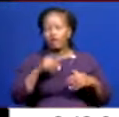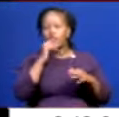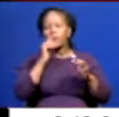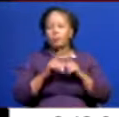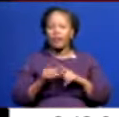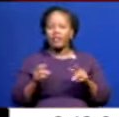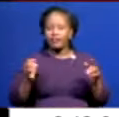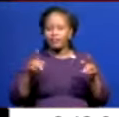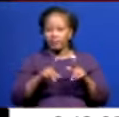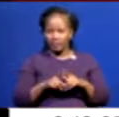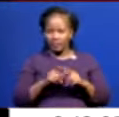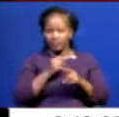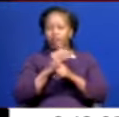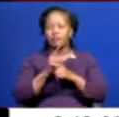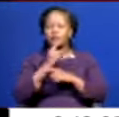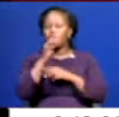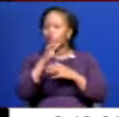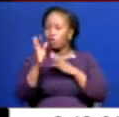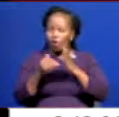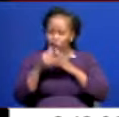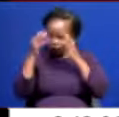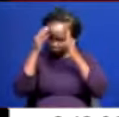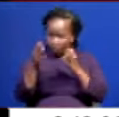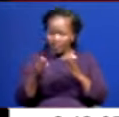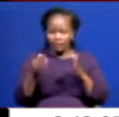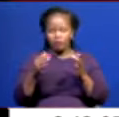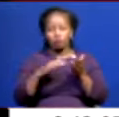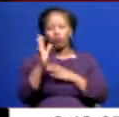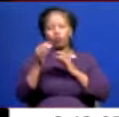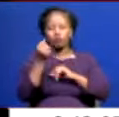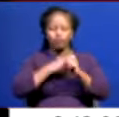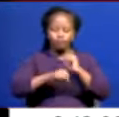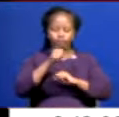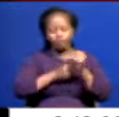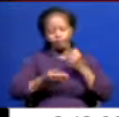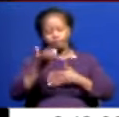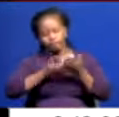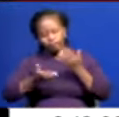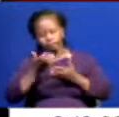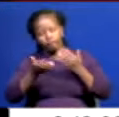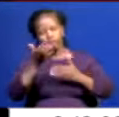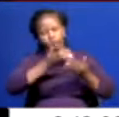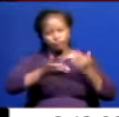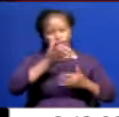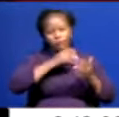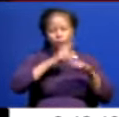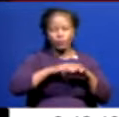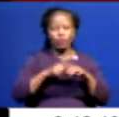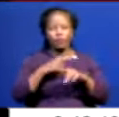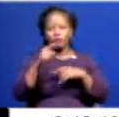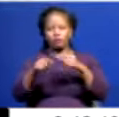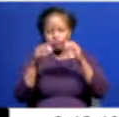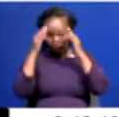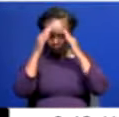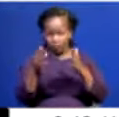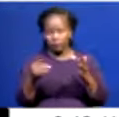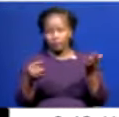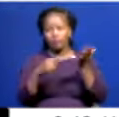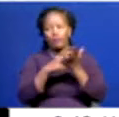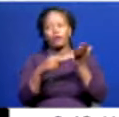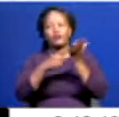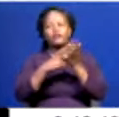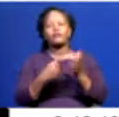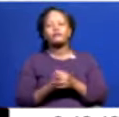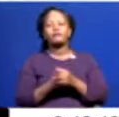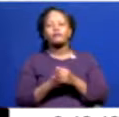sisters, to get involved in gainful economic activity while leveraging on technology. The world